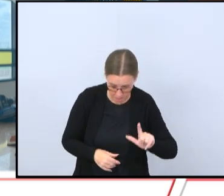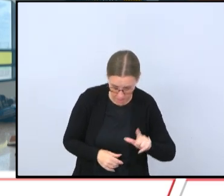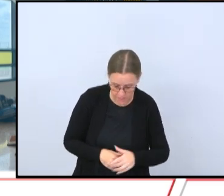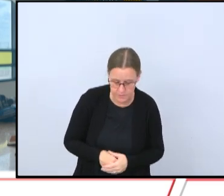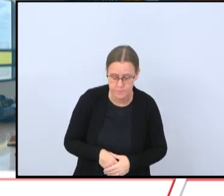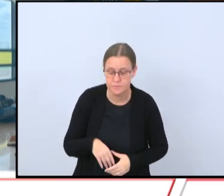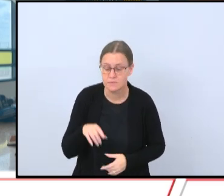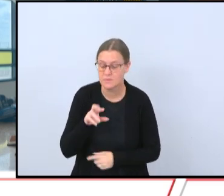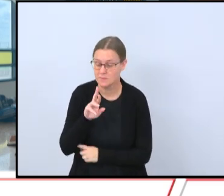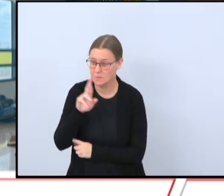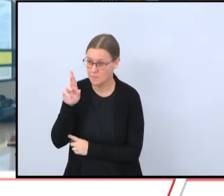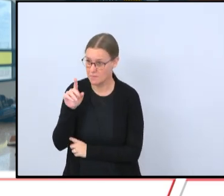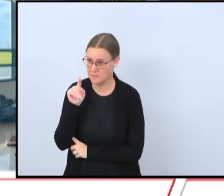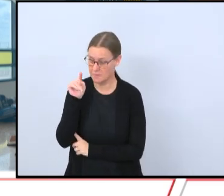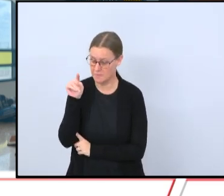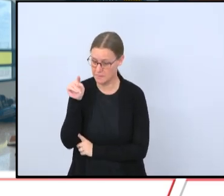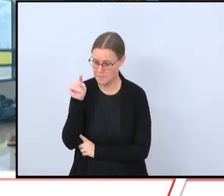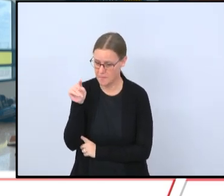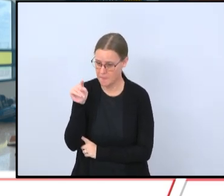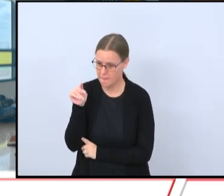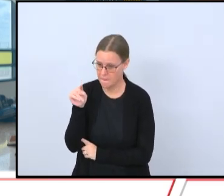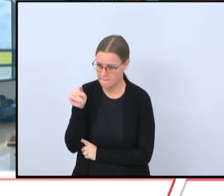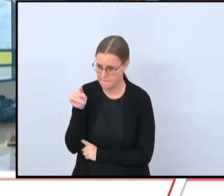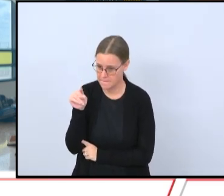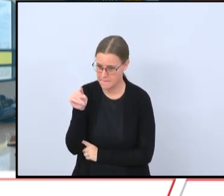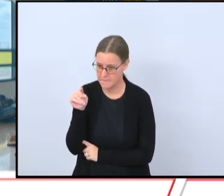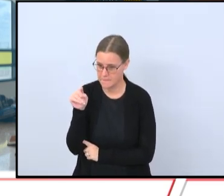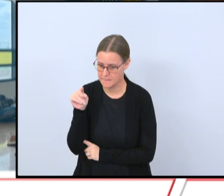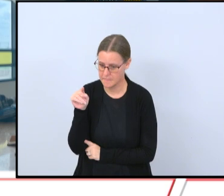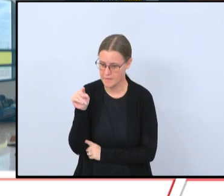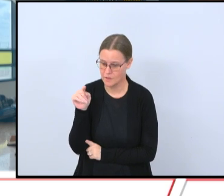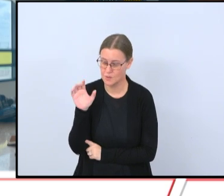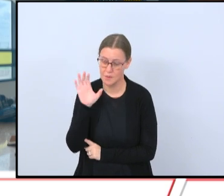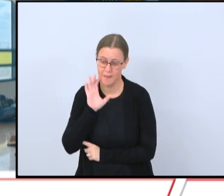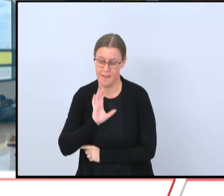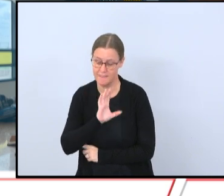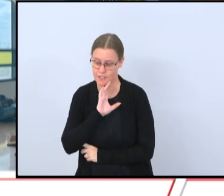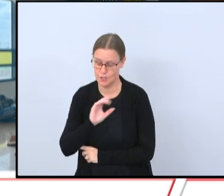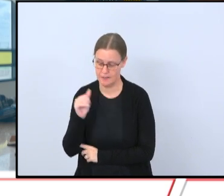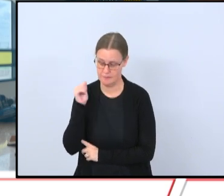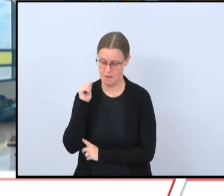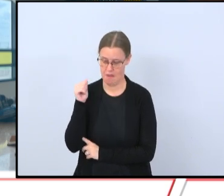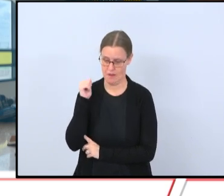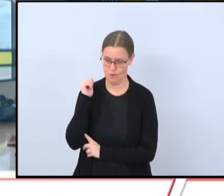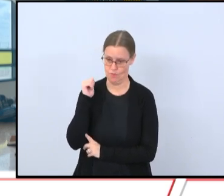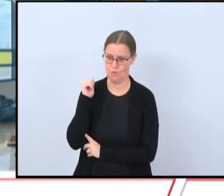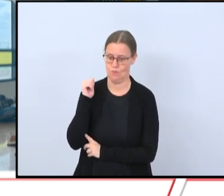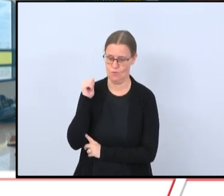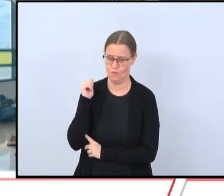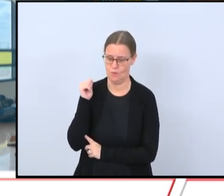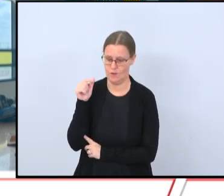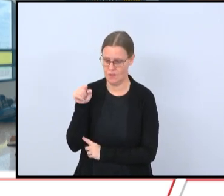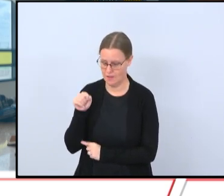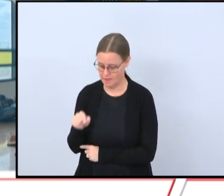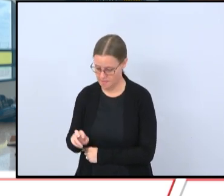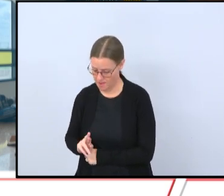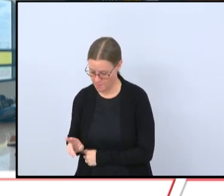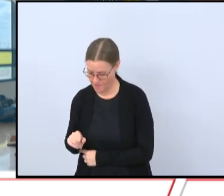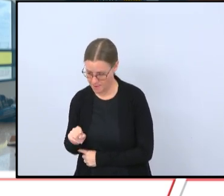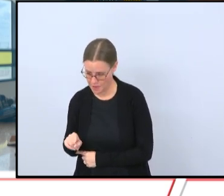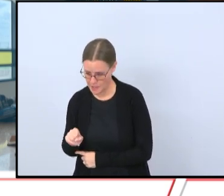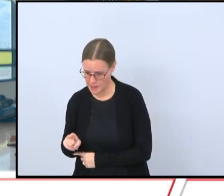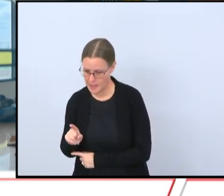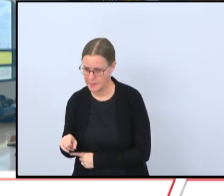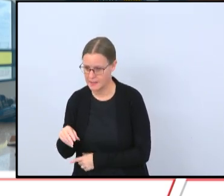The upper right kind of shows that front entrance from the cafeteria behind you. And then the bottom right is that kind of the inside of where